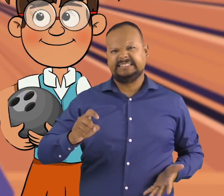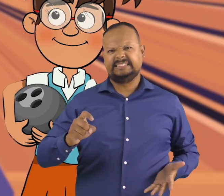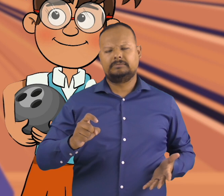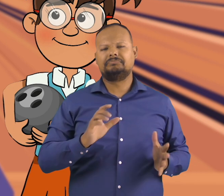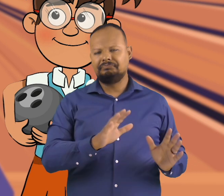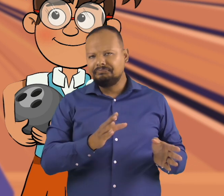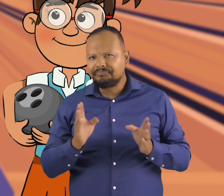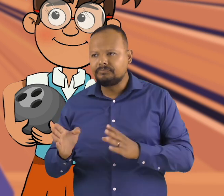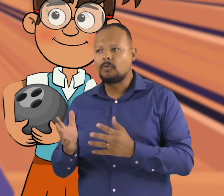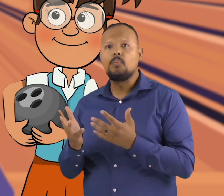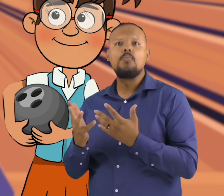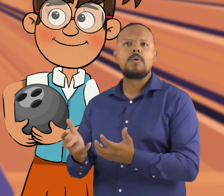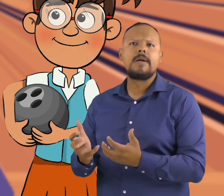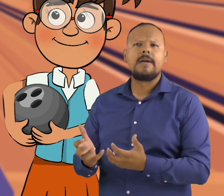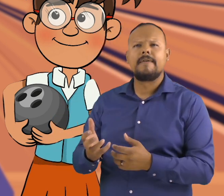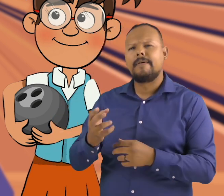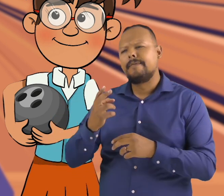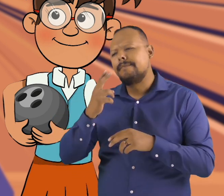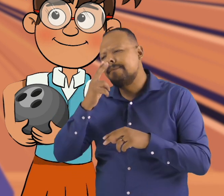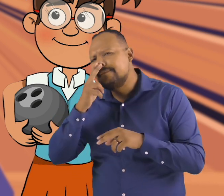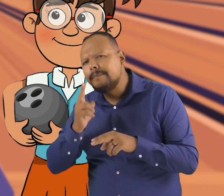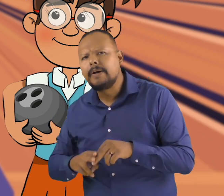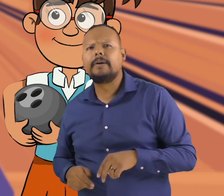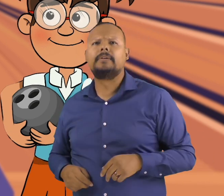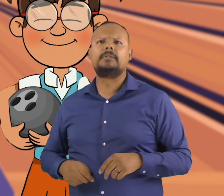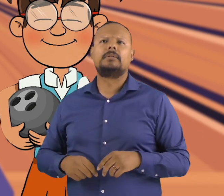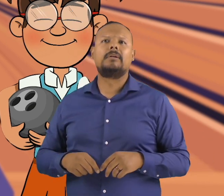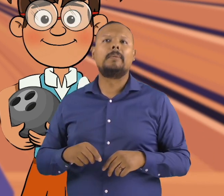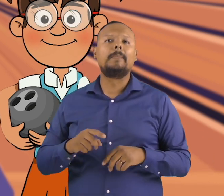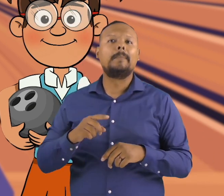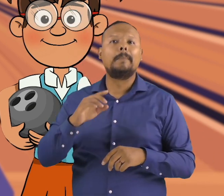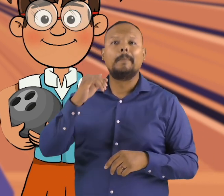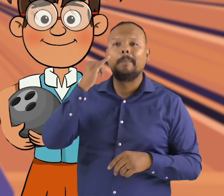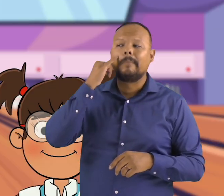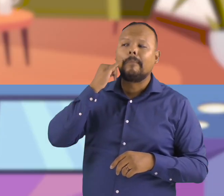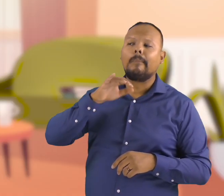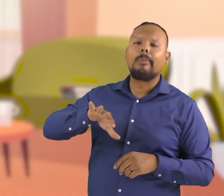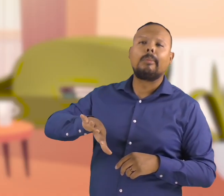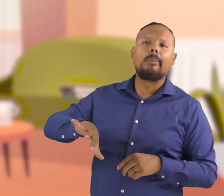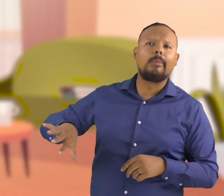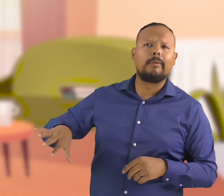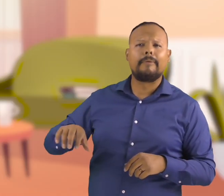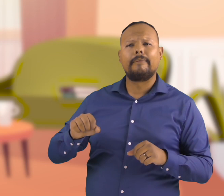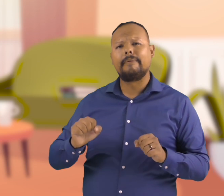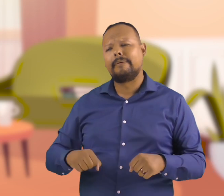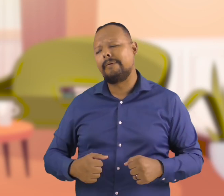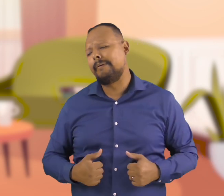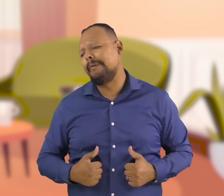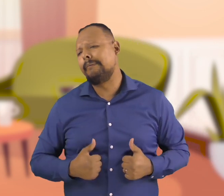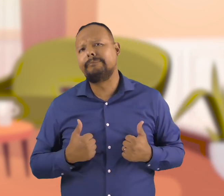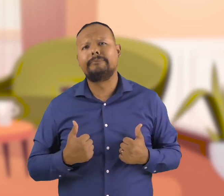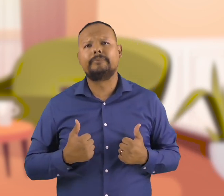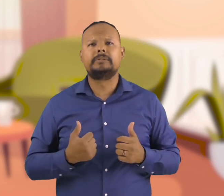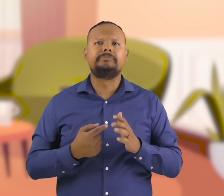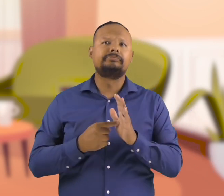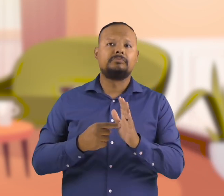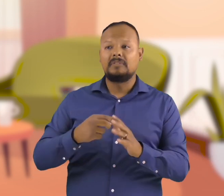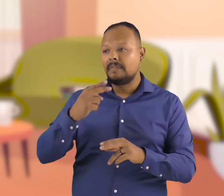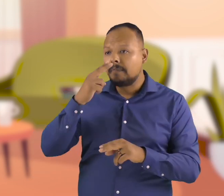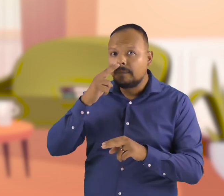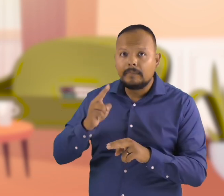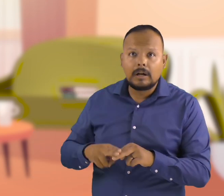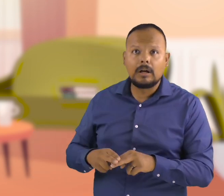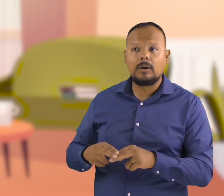other hand, is something that would be fun to have, but you can live without. For example, stuff used for